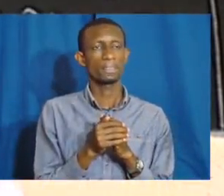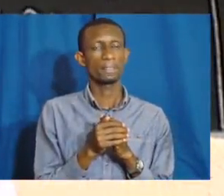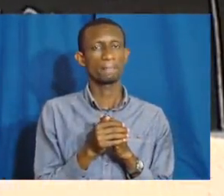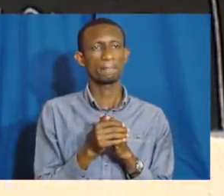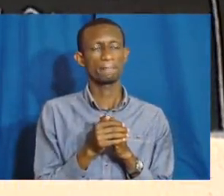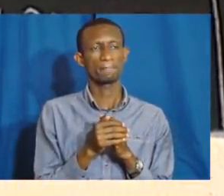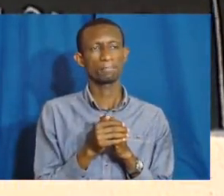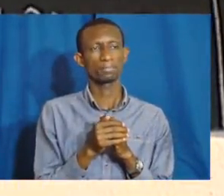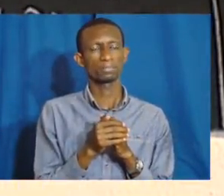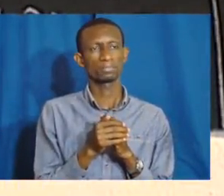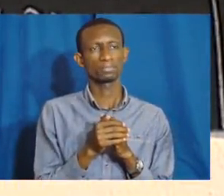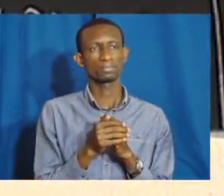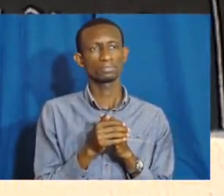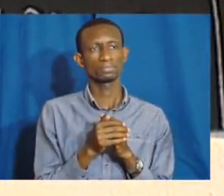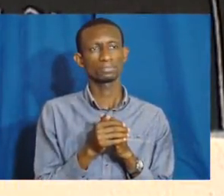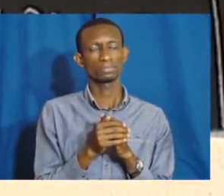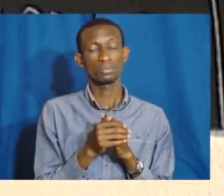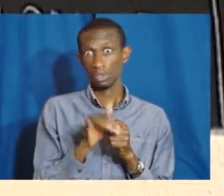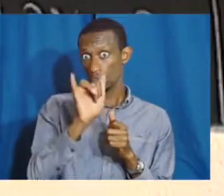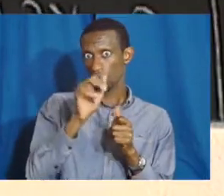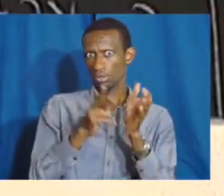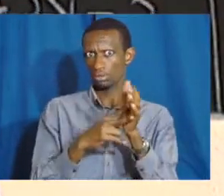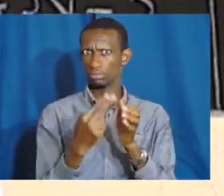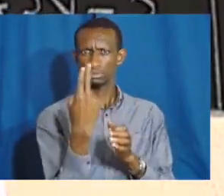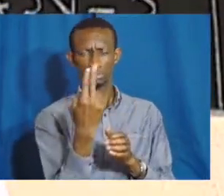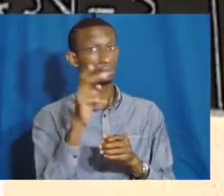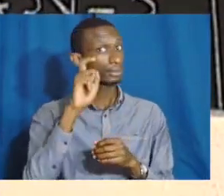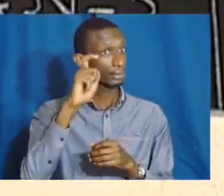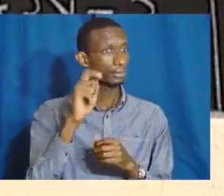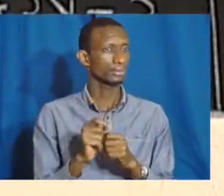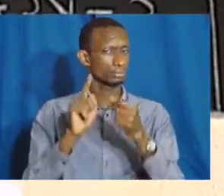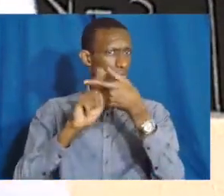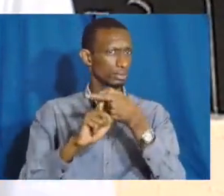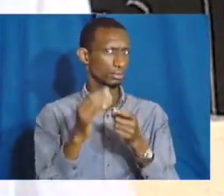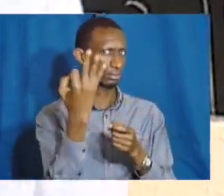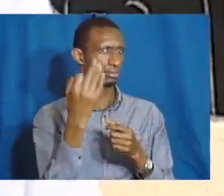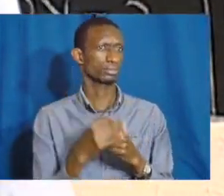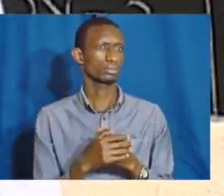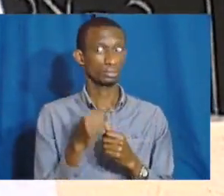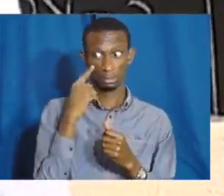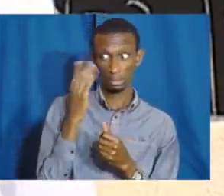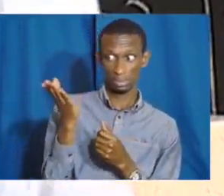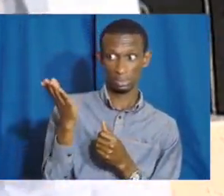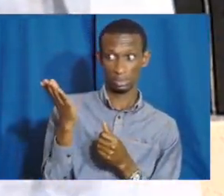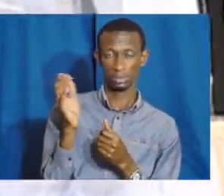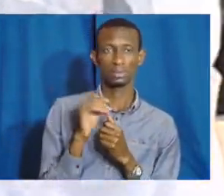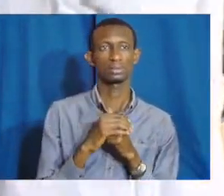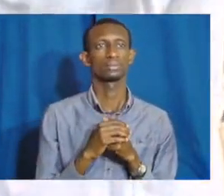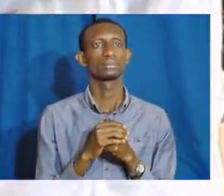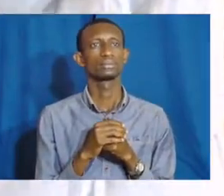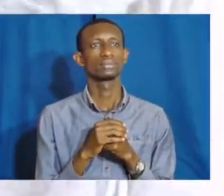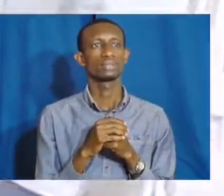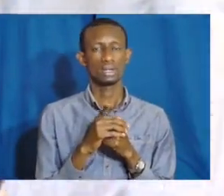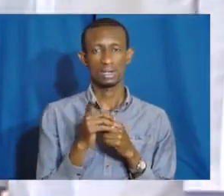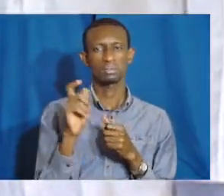be, of course, y, which is equal to 2x plus 3. Do you see? Now